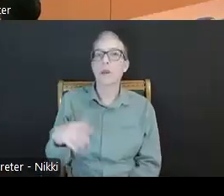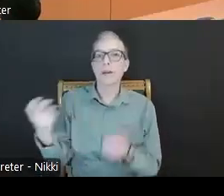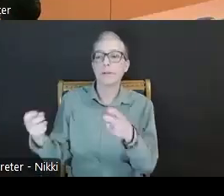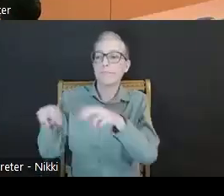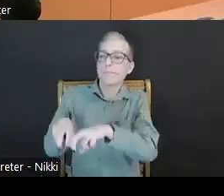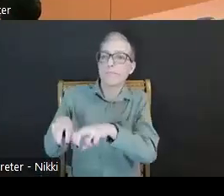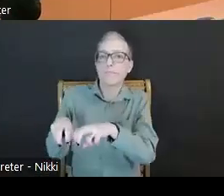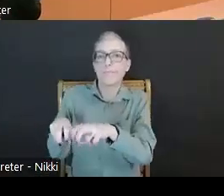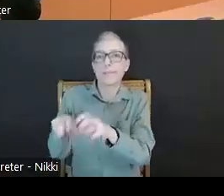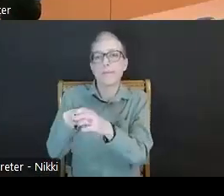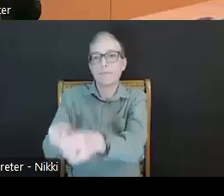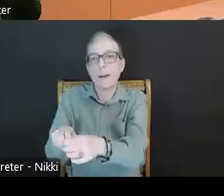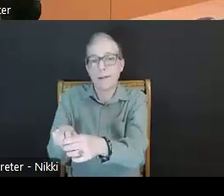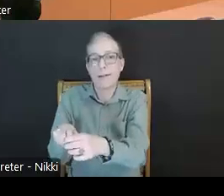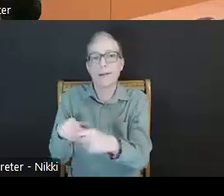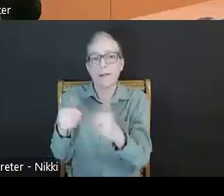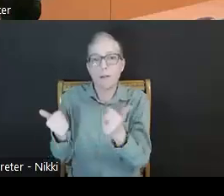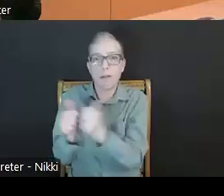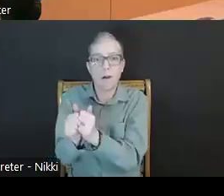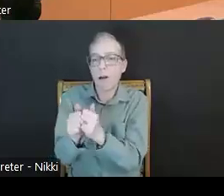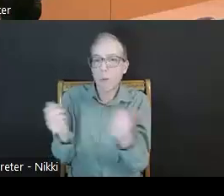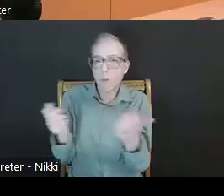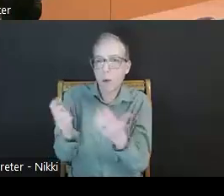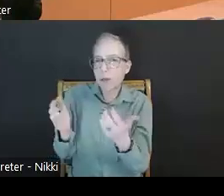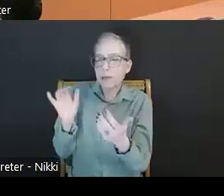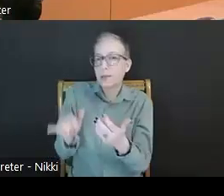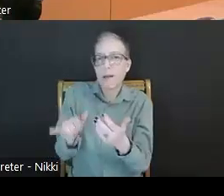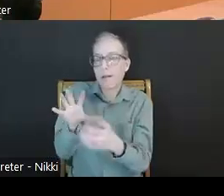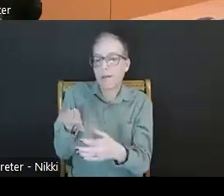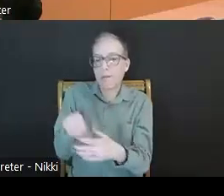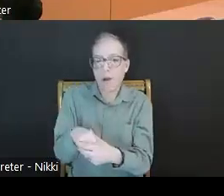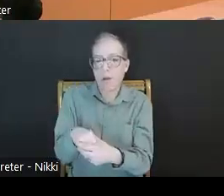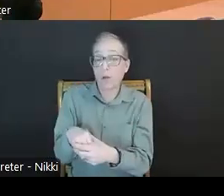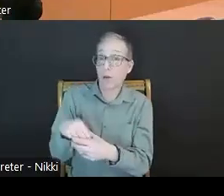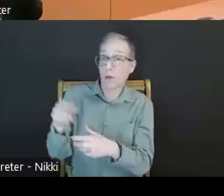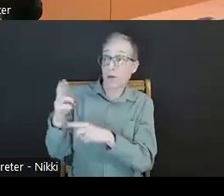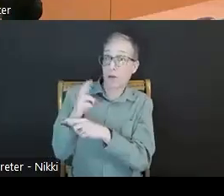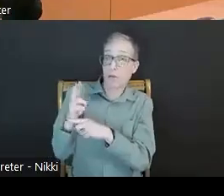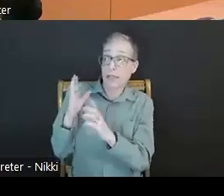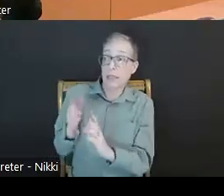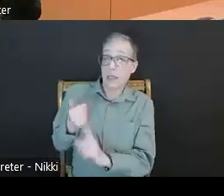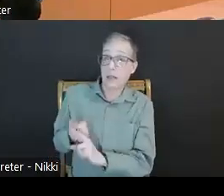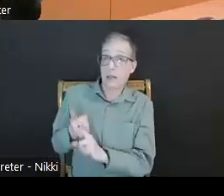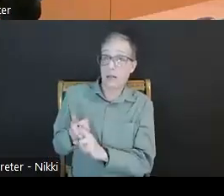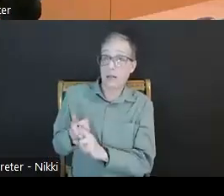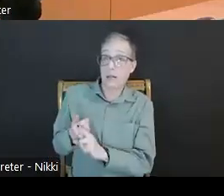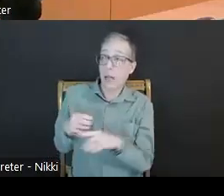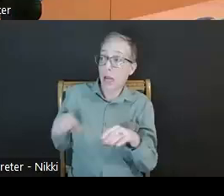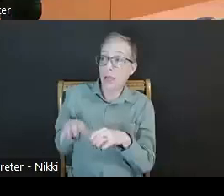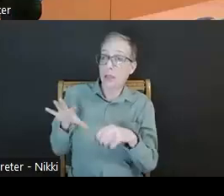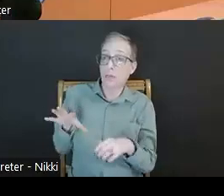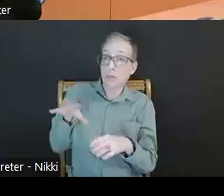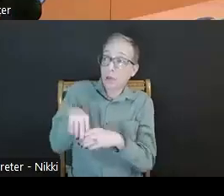of time, the role of the resident, and is the resident more of an active participant or a passive observer,